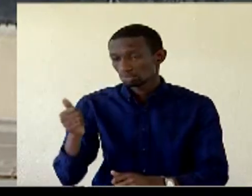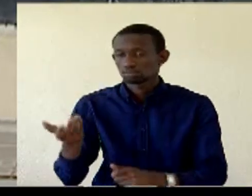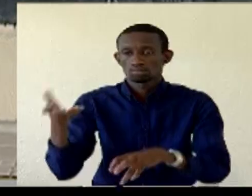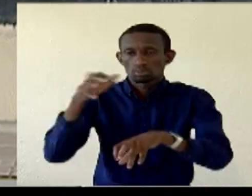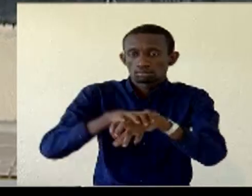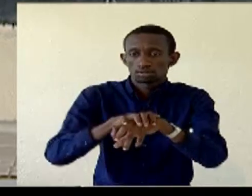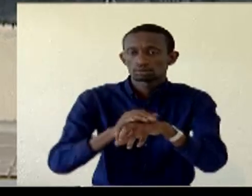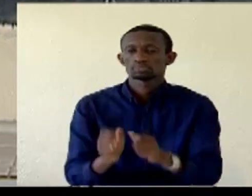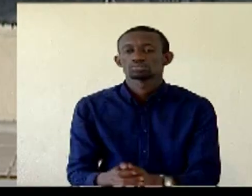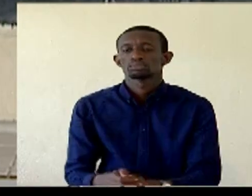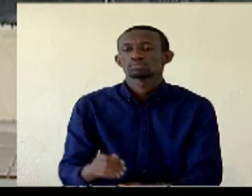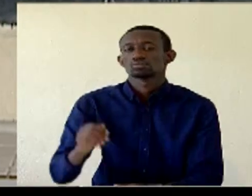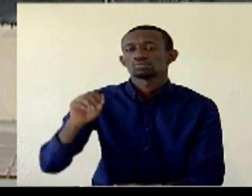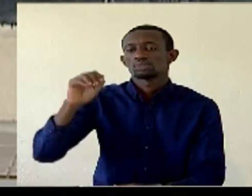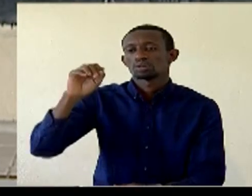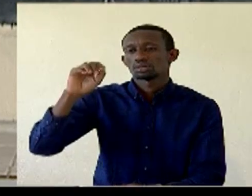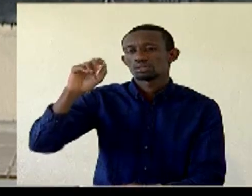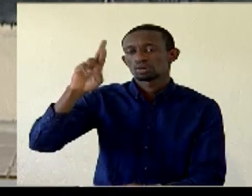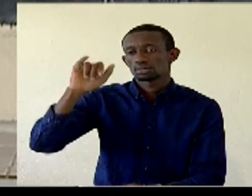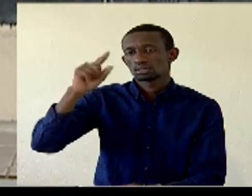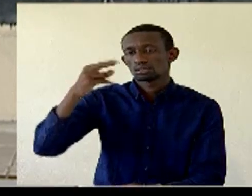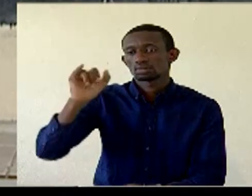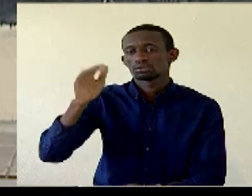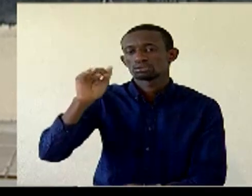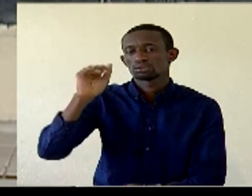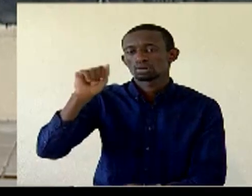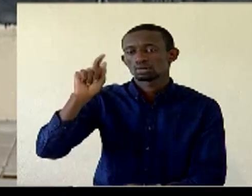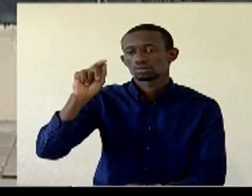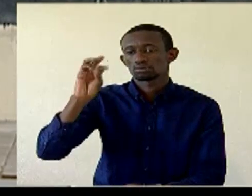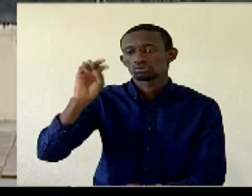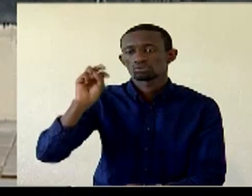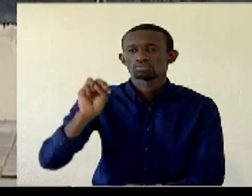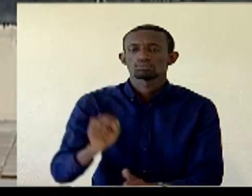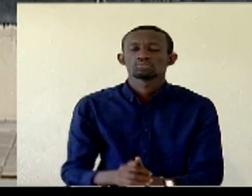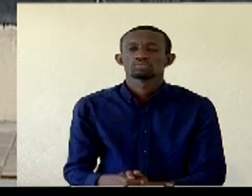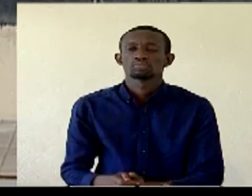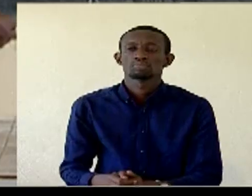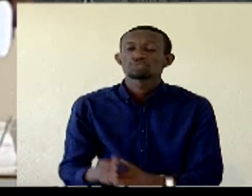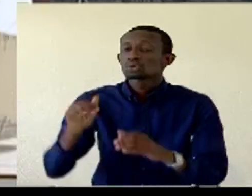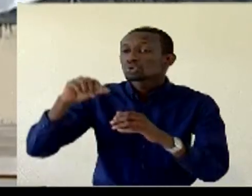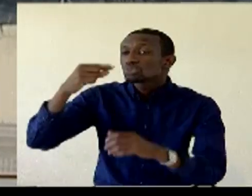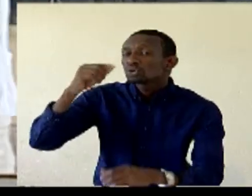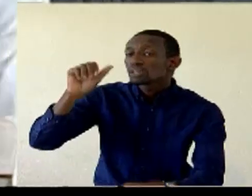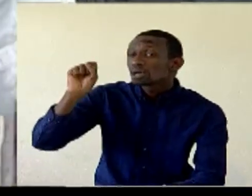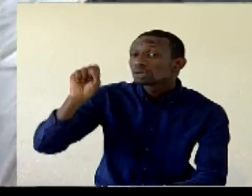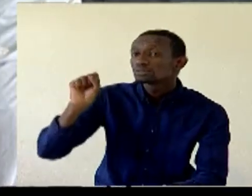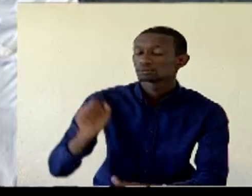attached on the nitrogen atom. So in the gaseous phase,